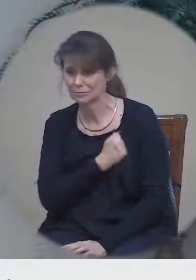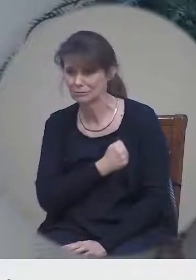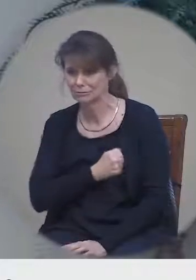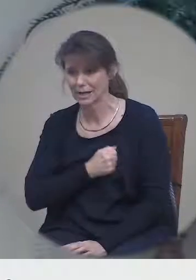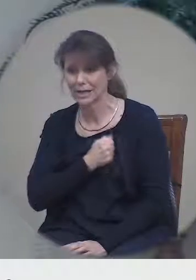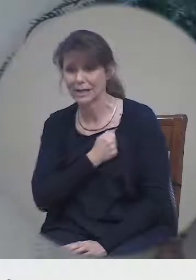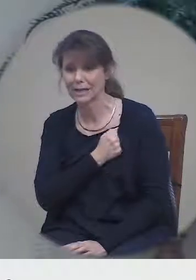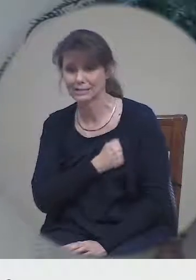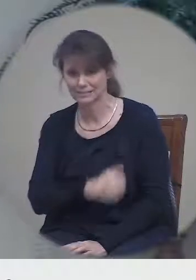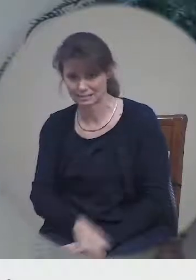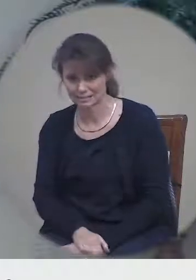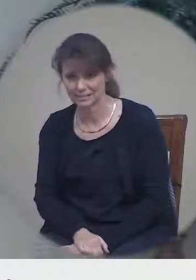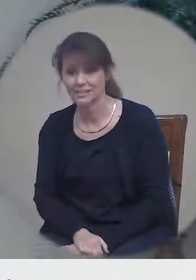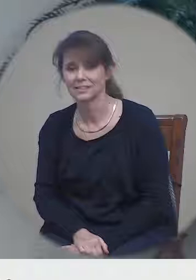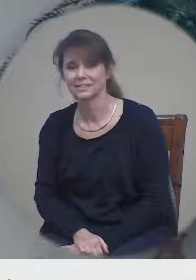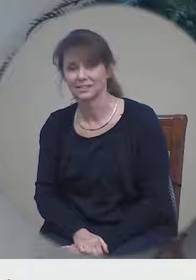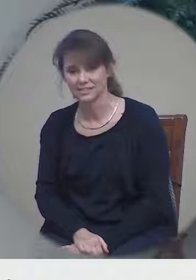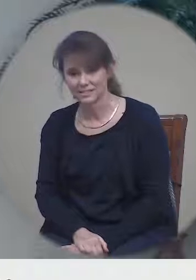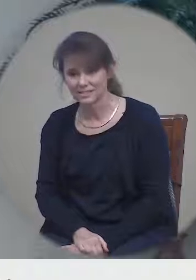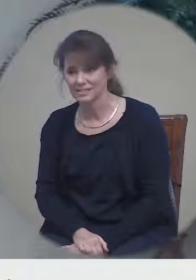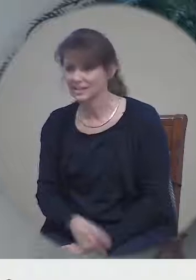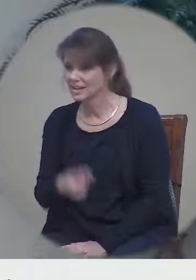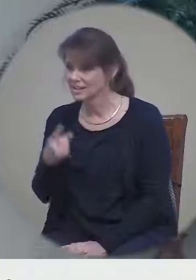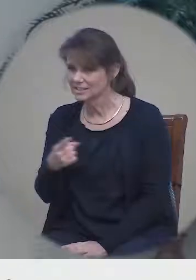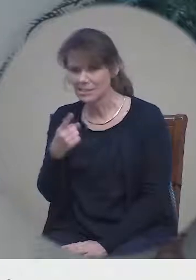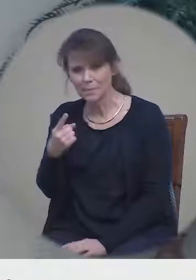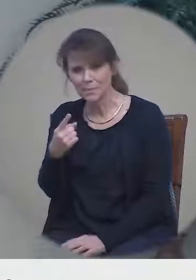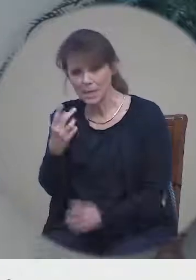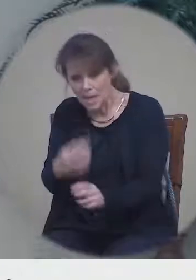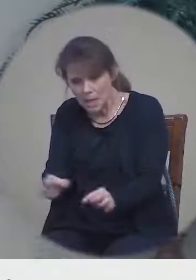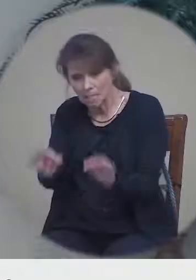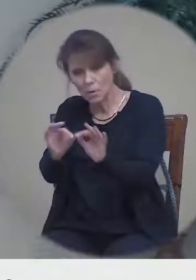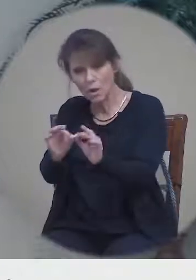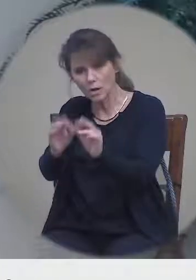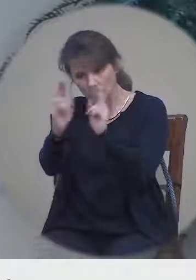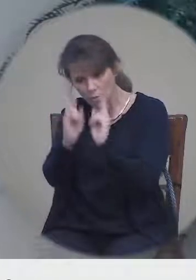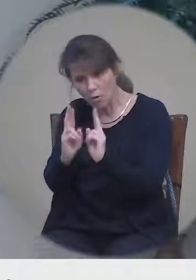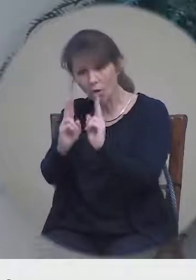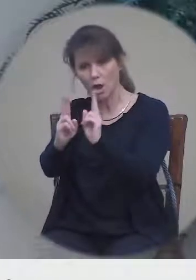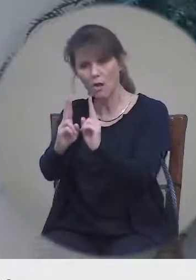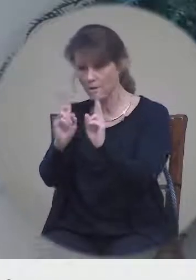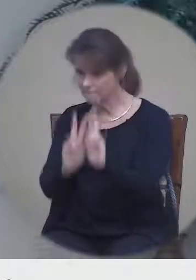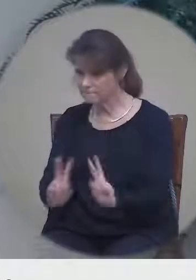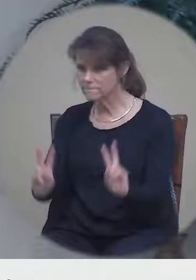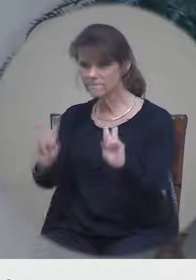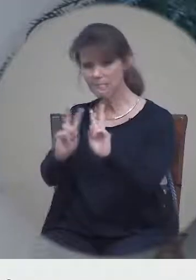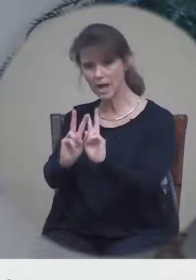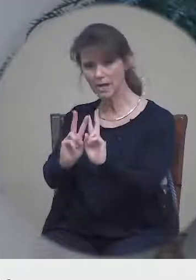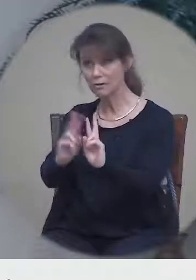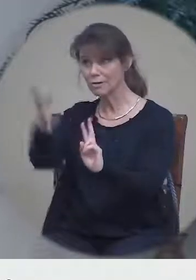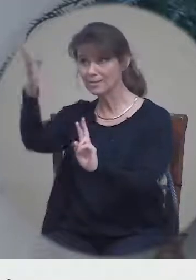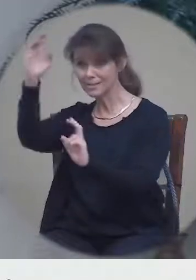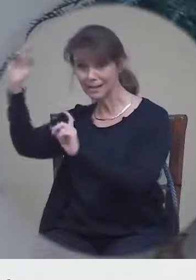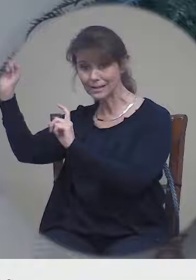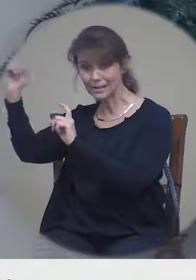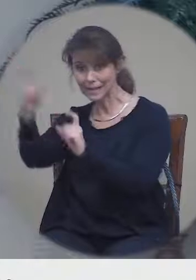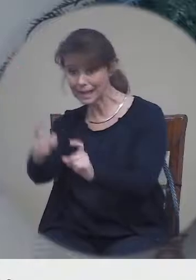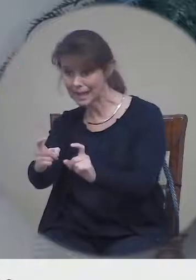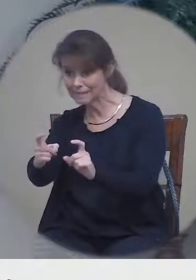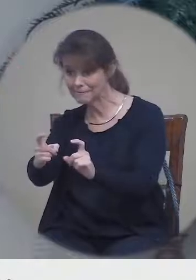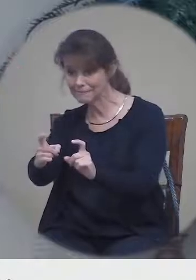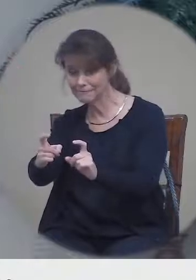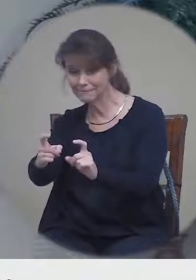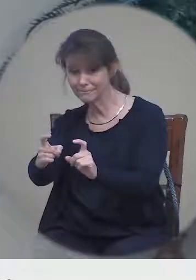He took something noble, honorable, valuable, given to him by the